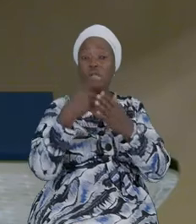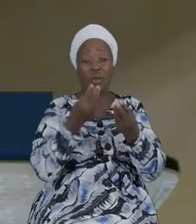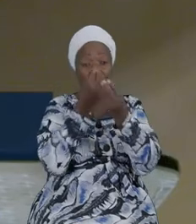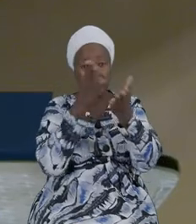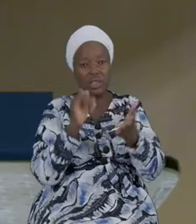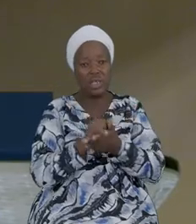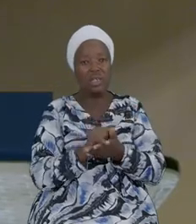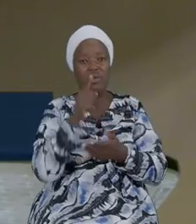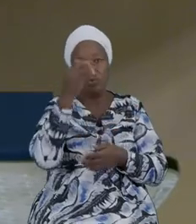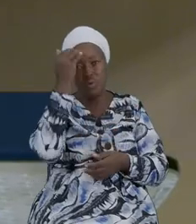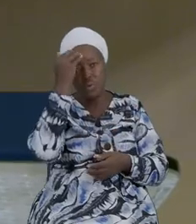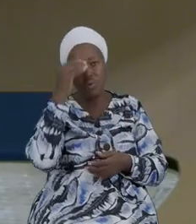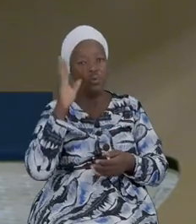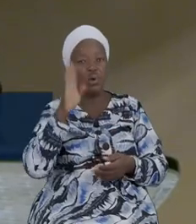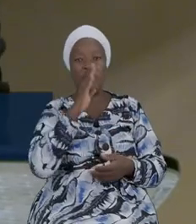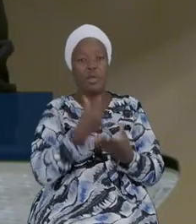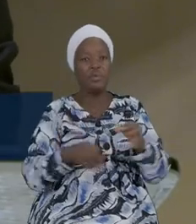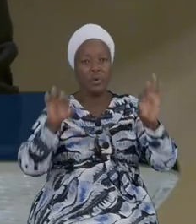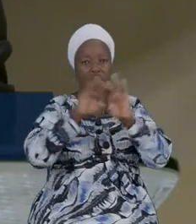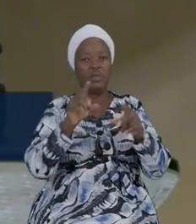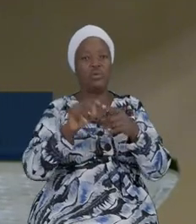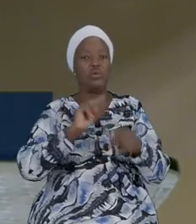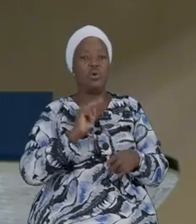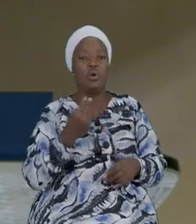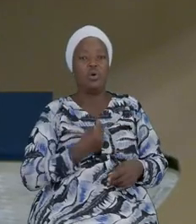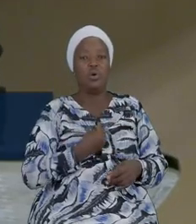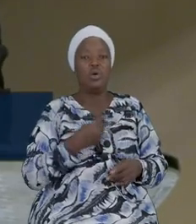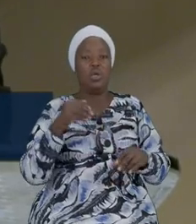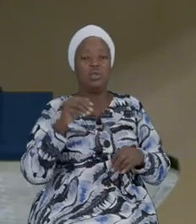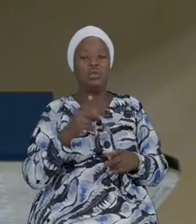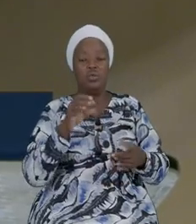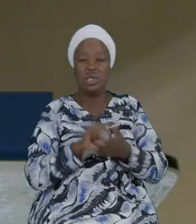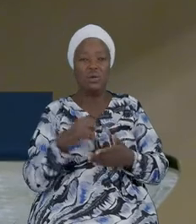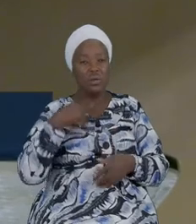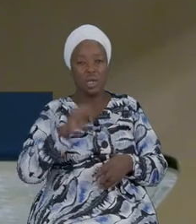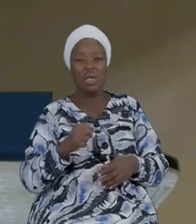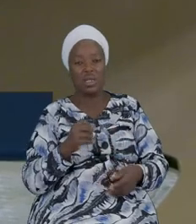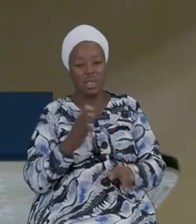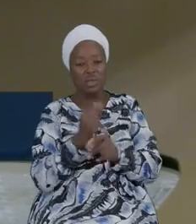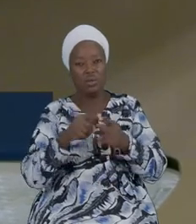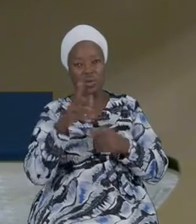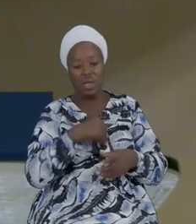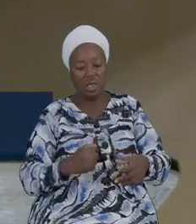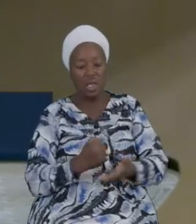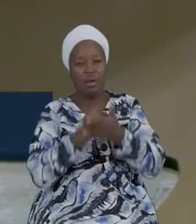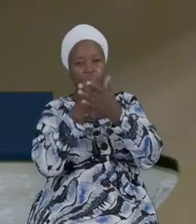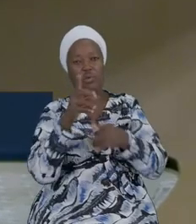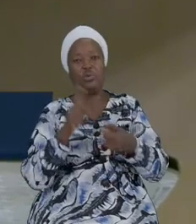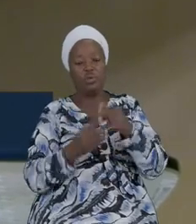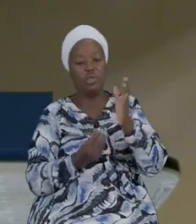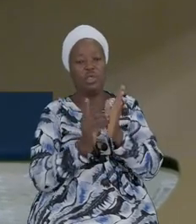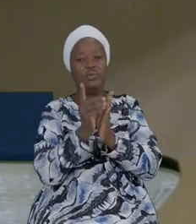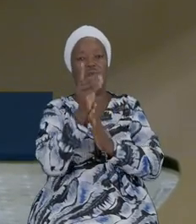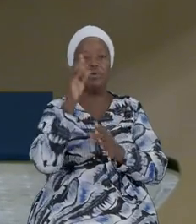information that you know will be important to us in our effort to get to you and to help you develop